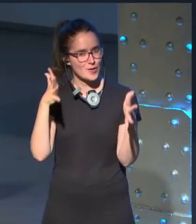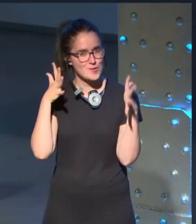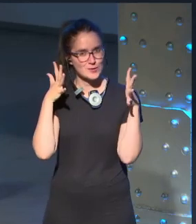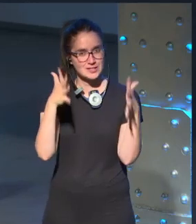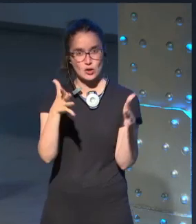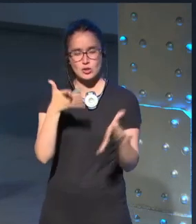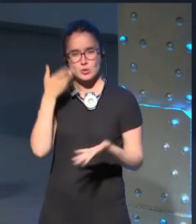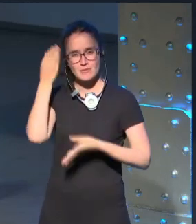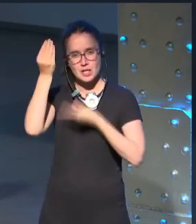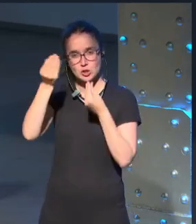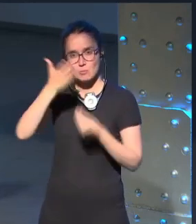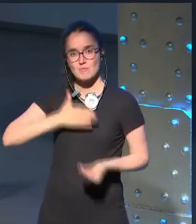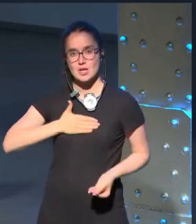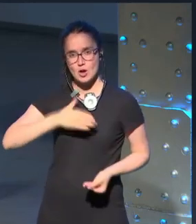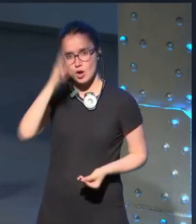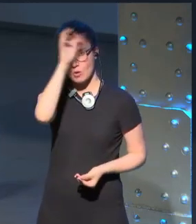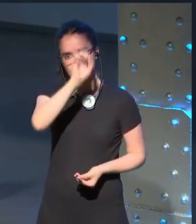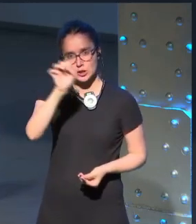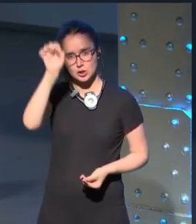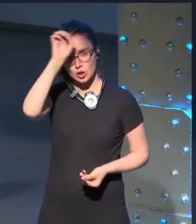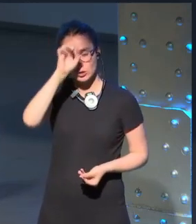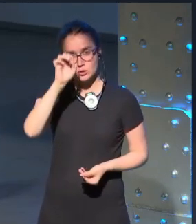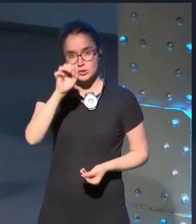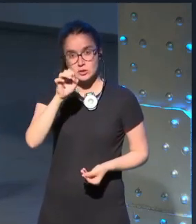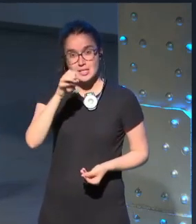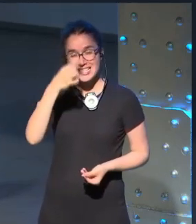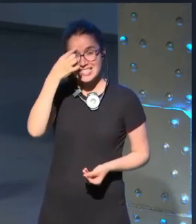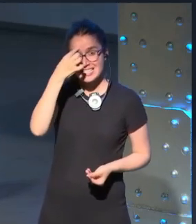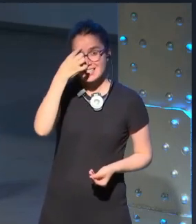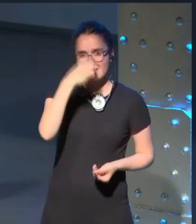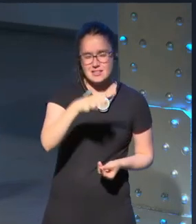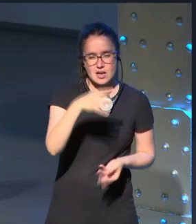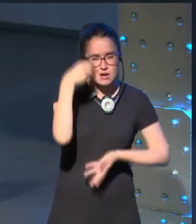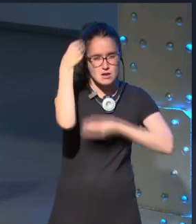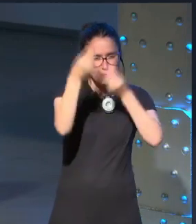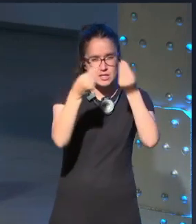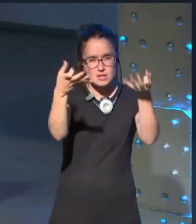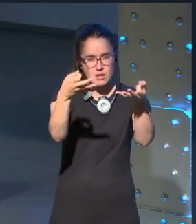So I absolutely recommend it to you. To me, after